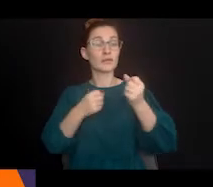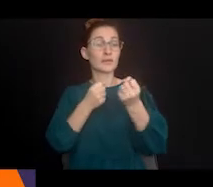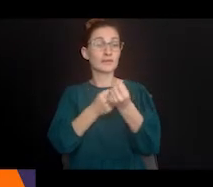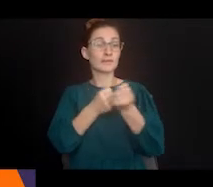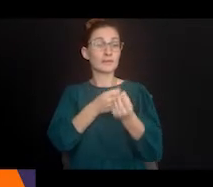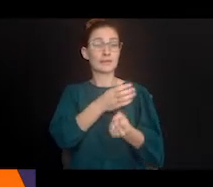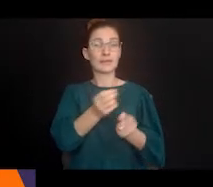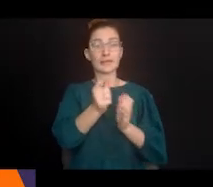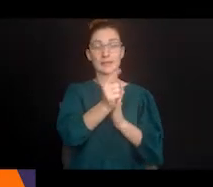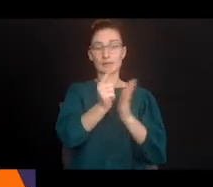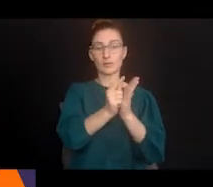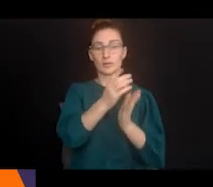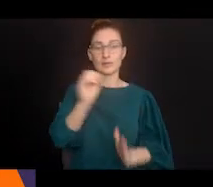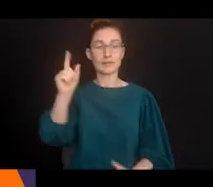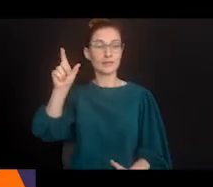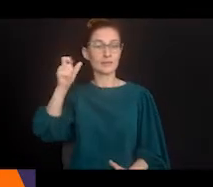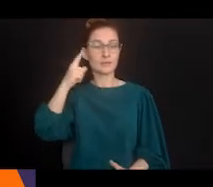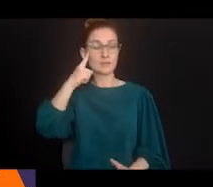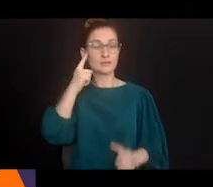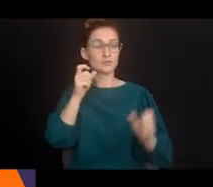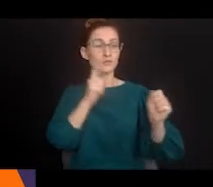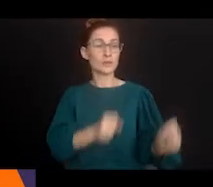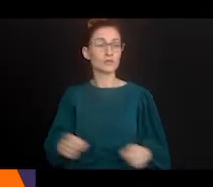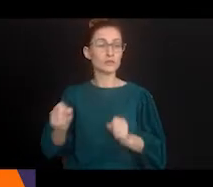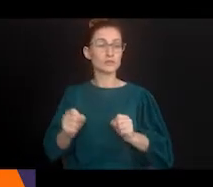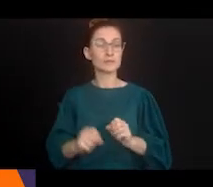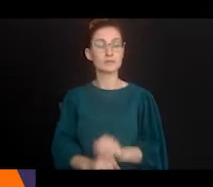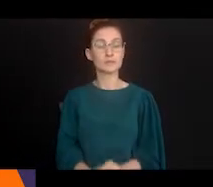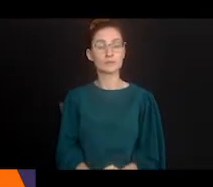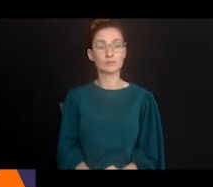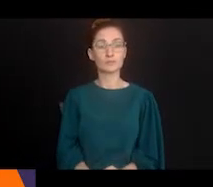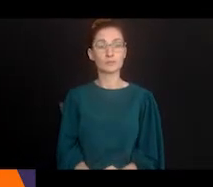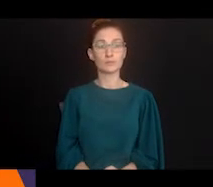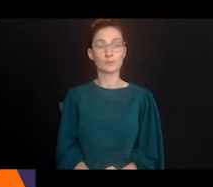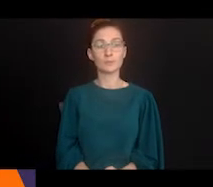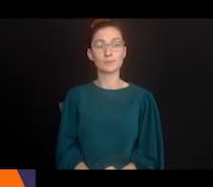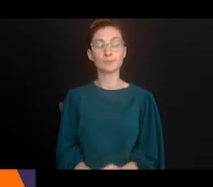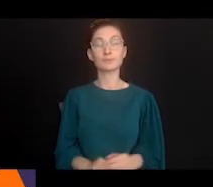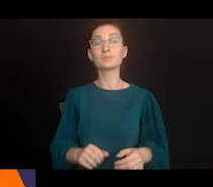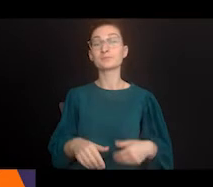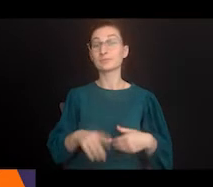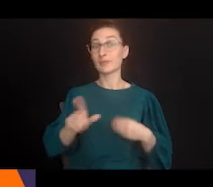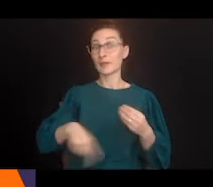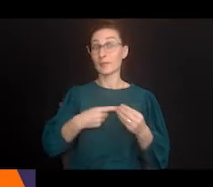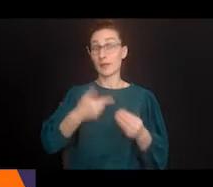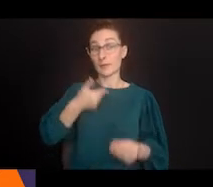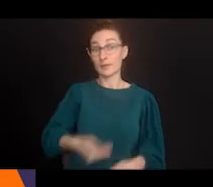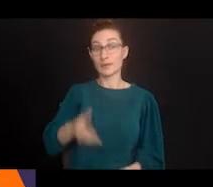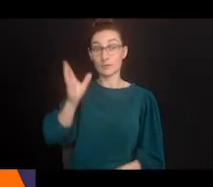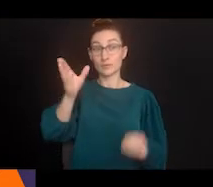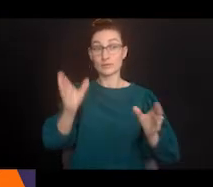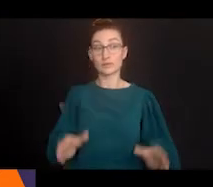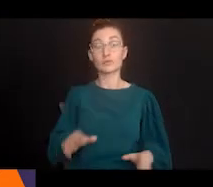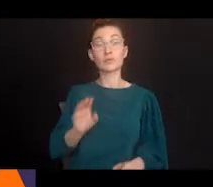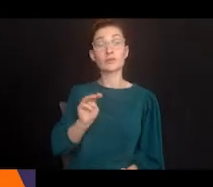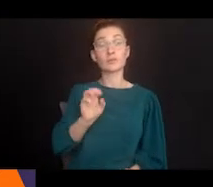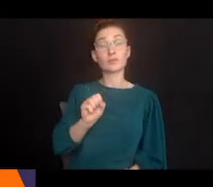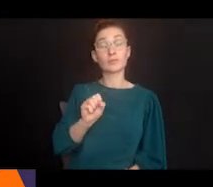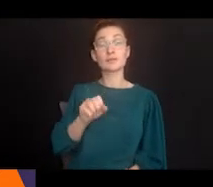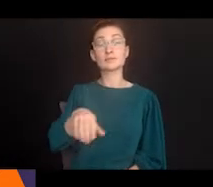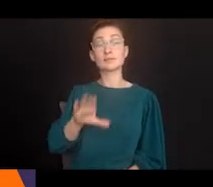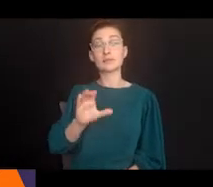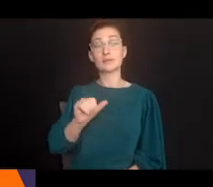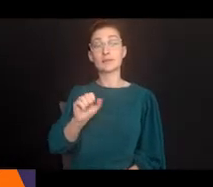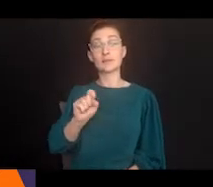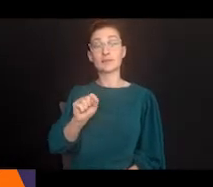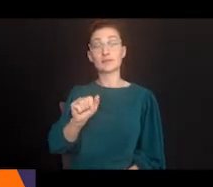education, advocacy, as well as legal and legislative strategies. About your presenter. Ms. Cassian Blanco has